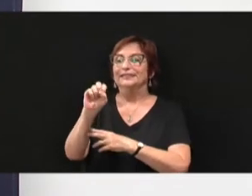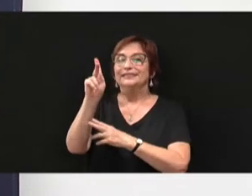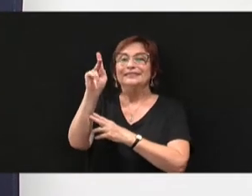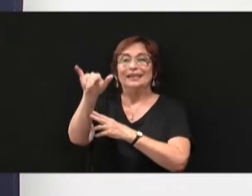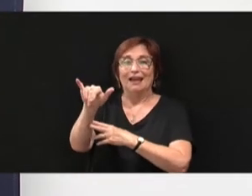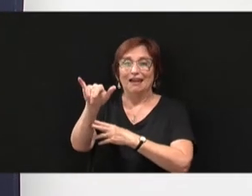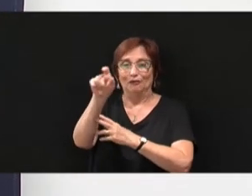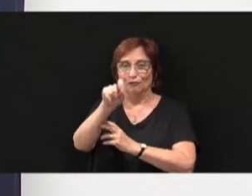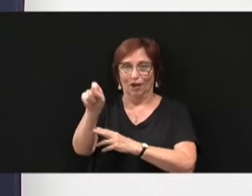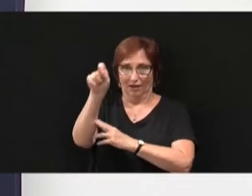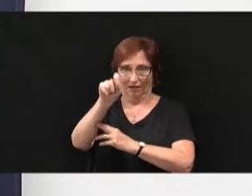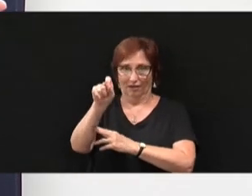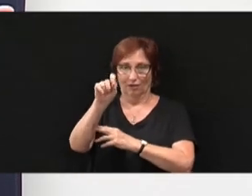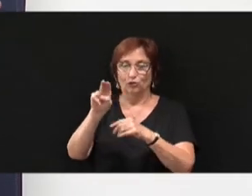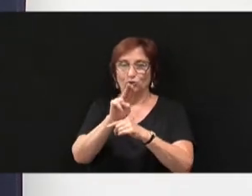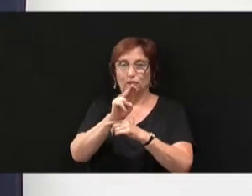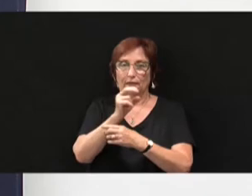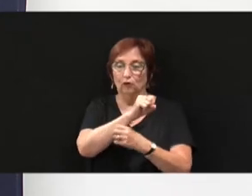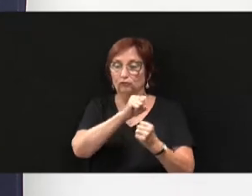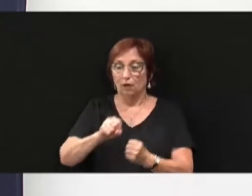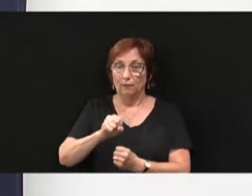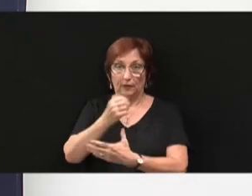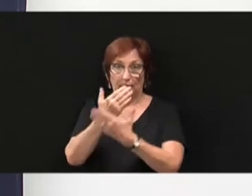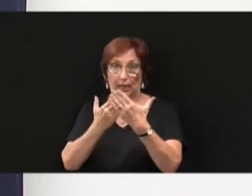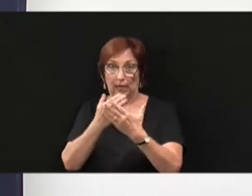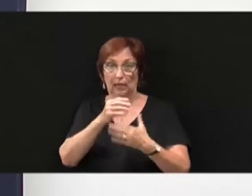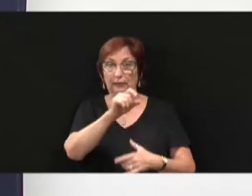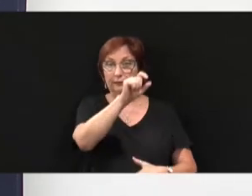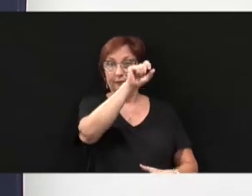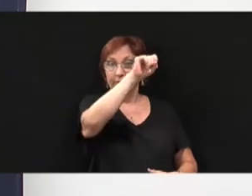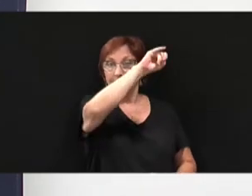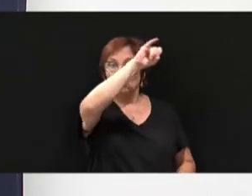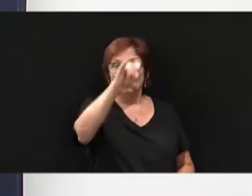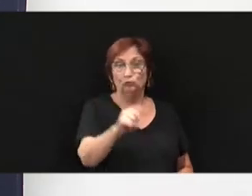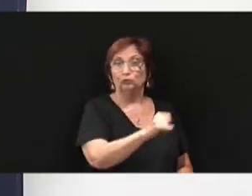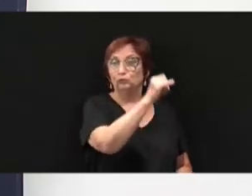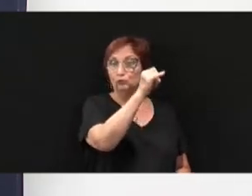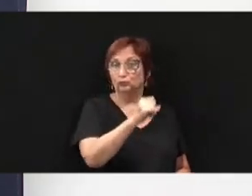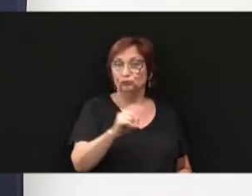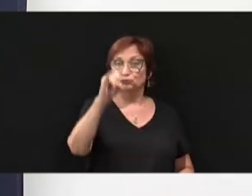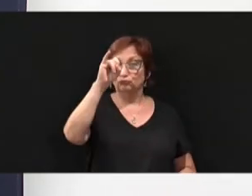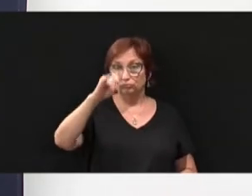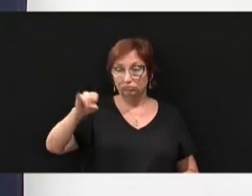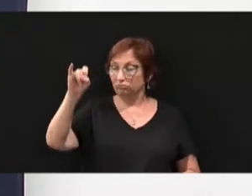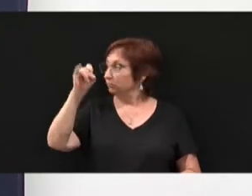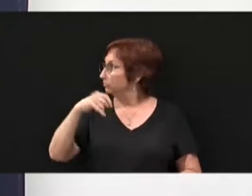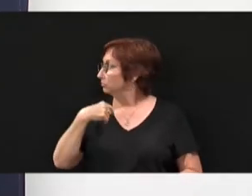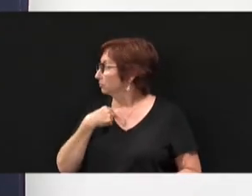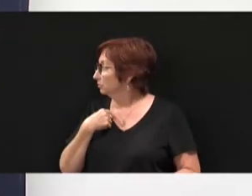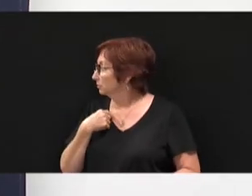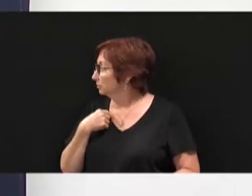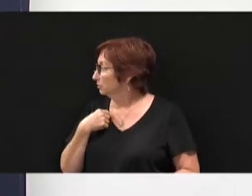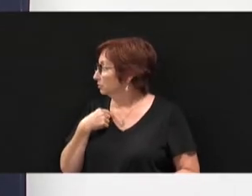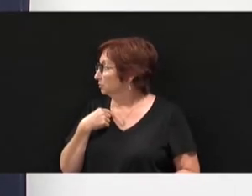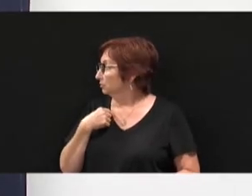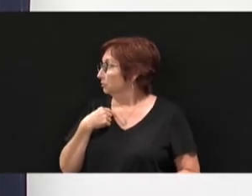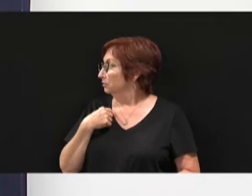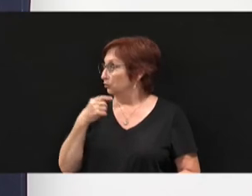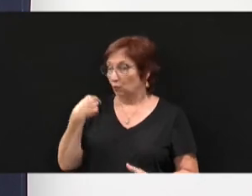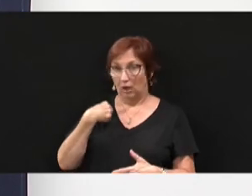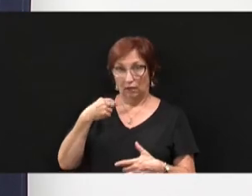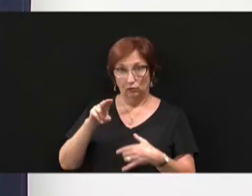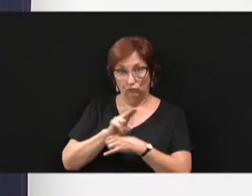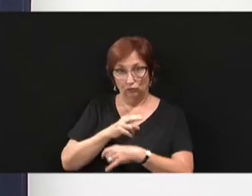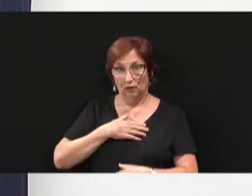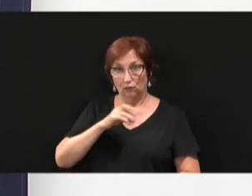hand. And I'm going to turn my back to you so I'm modeling it the correct way. I'm a righty, so